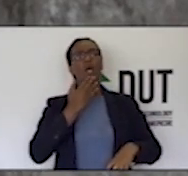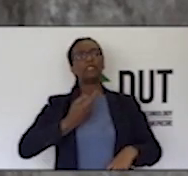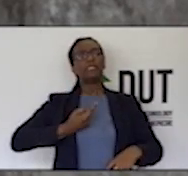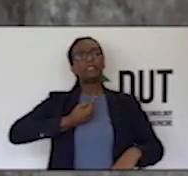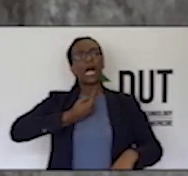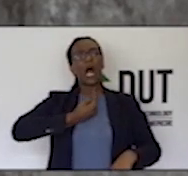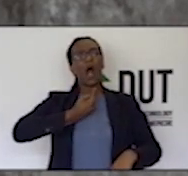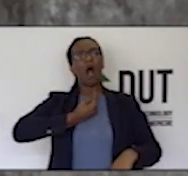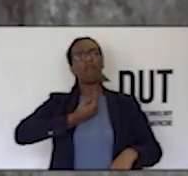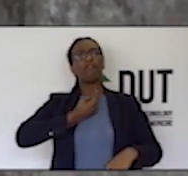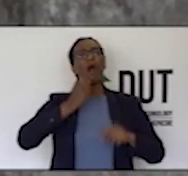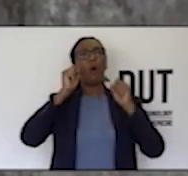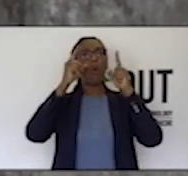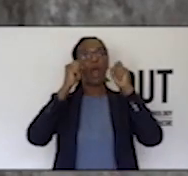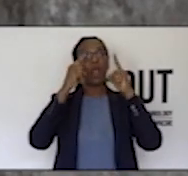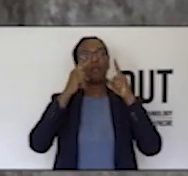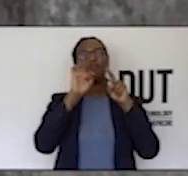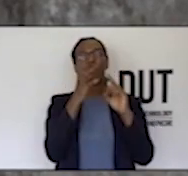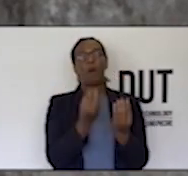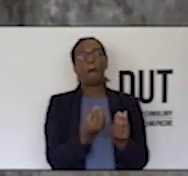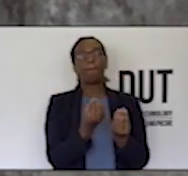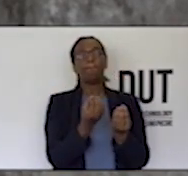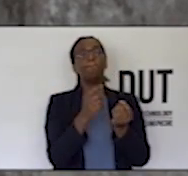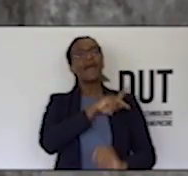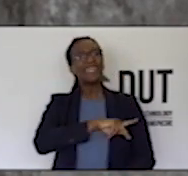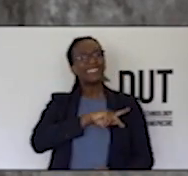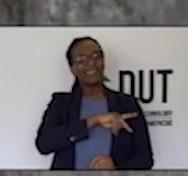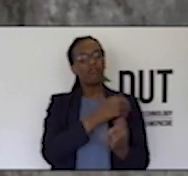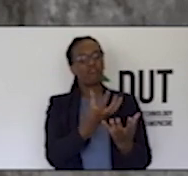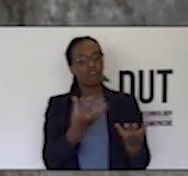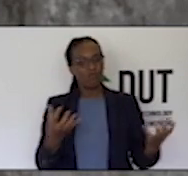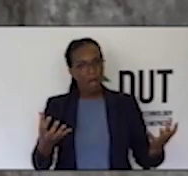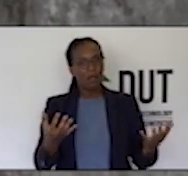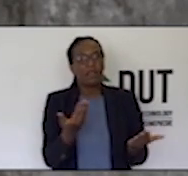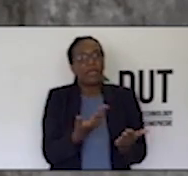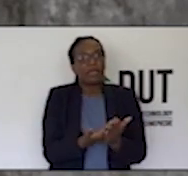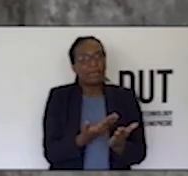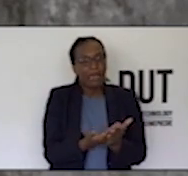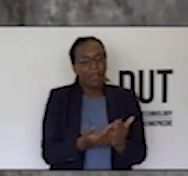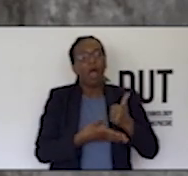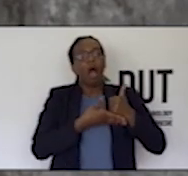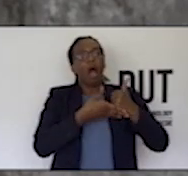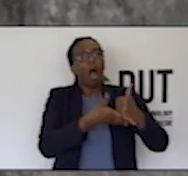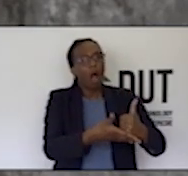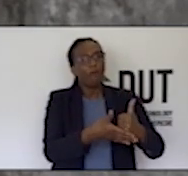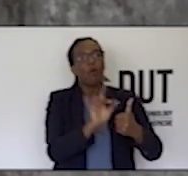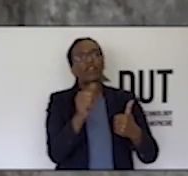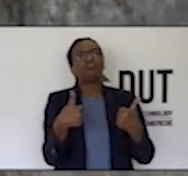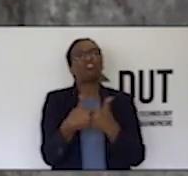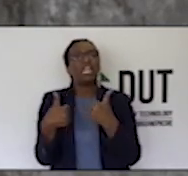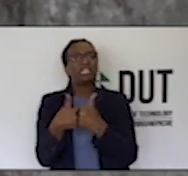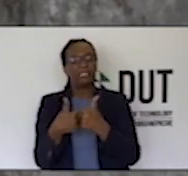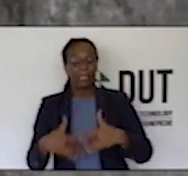personal resources that could help them cope through their life obstacles.